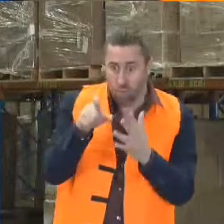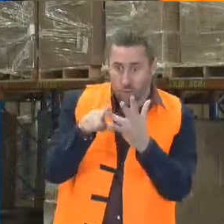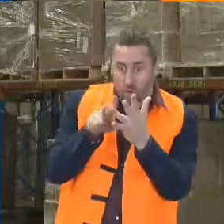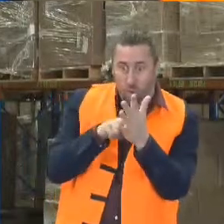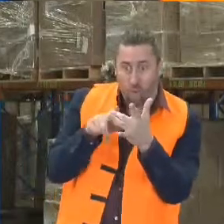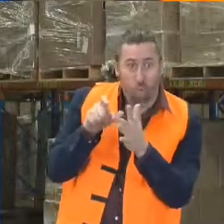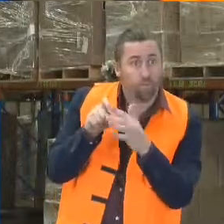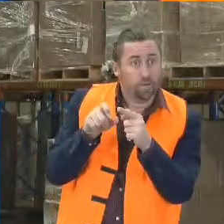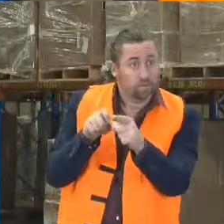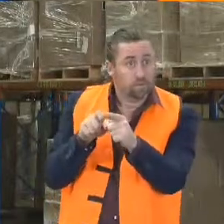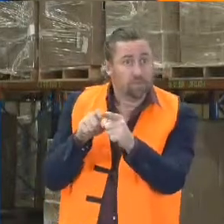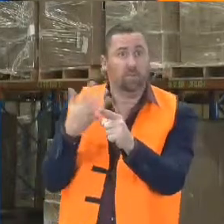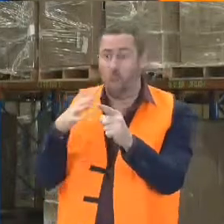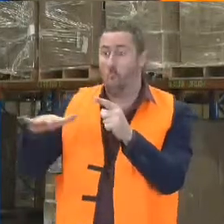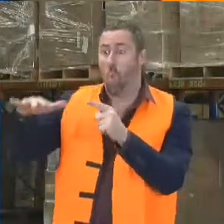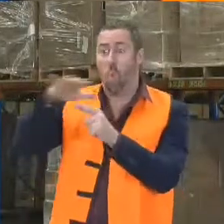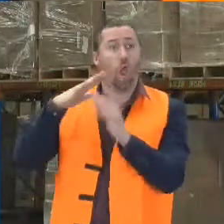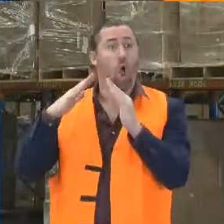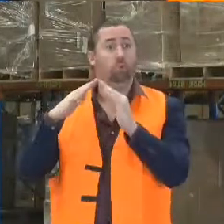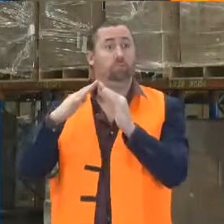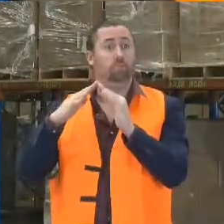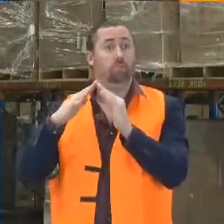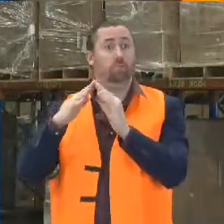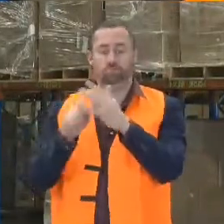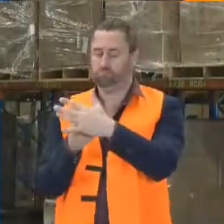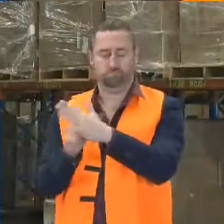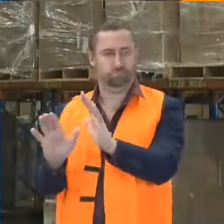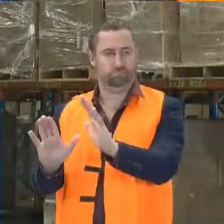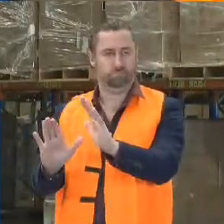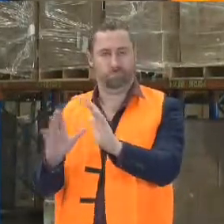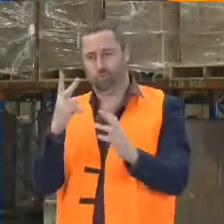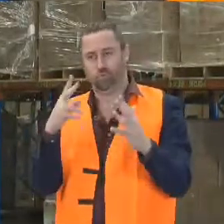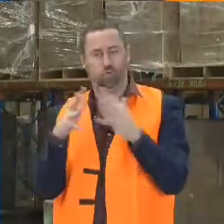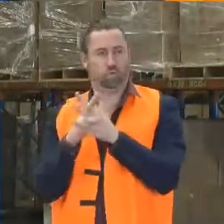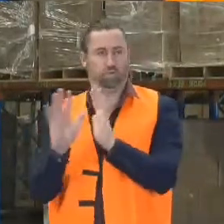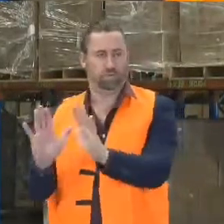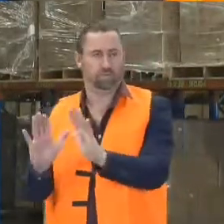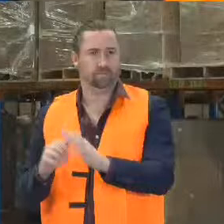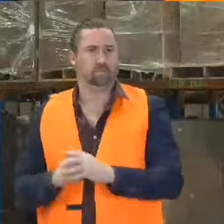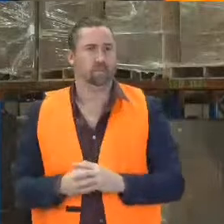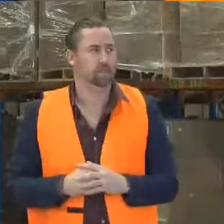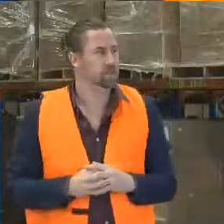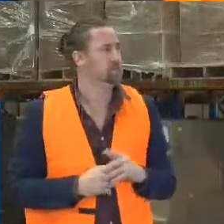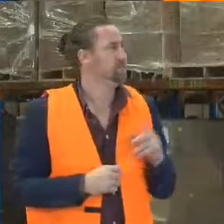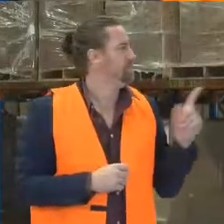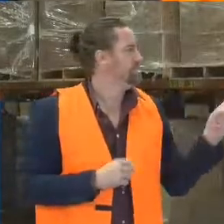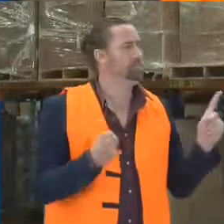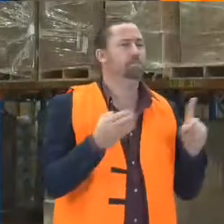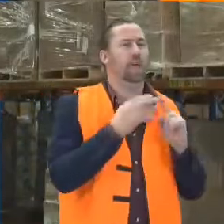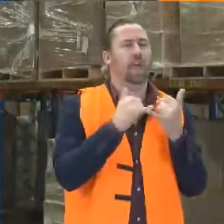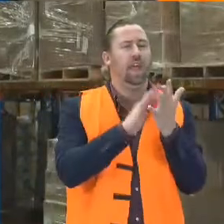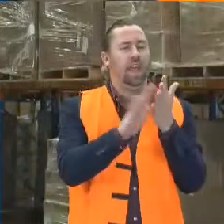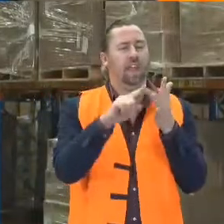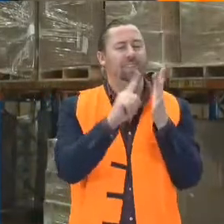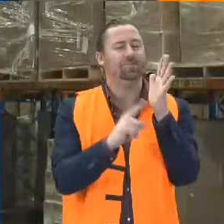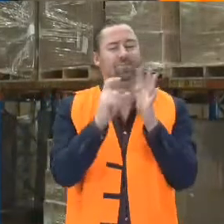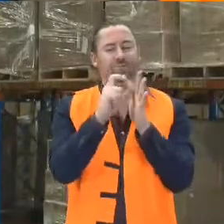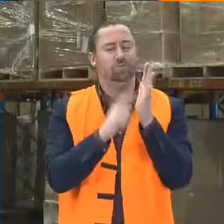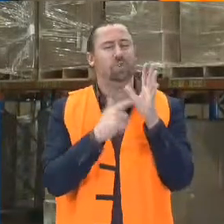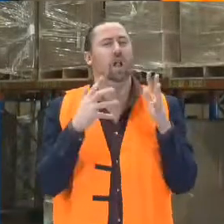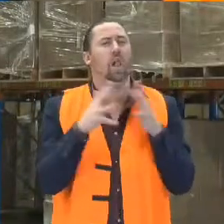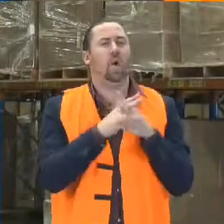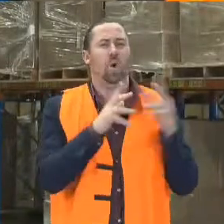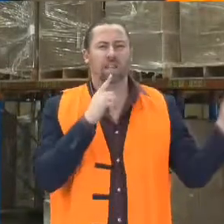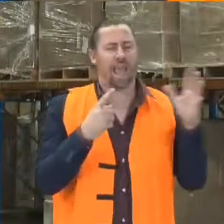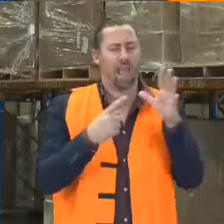who lives in that household would then have to go into quarantine. Premier, just on the shield laws again, you said the Attorney General will look at it. What do you